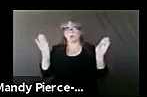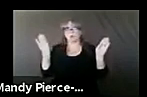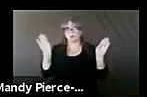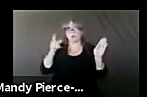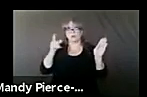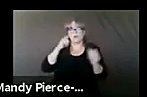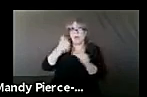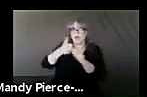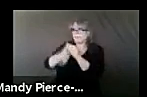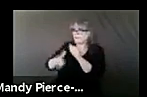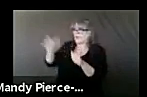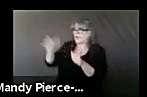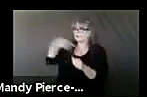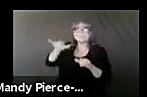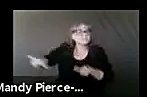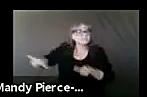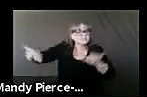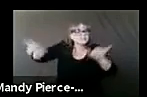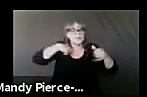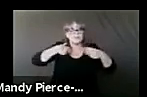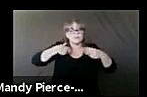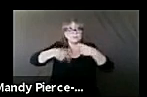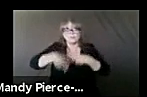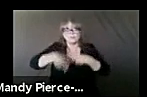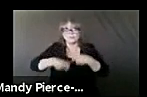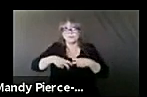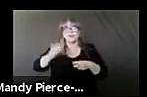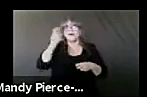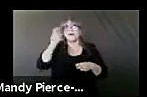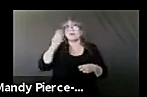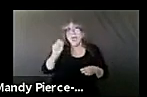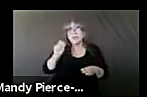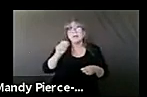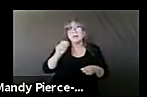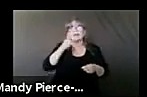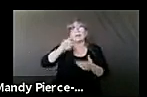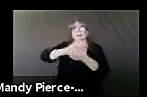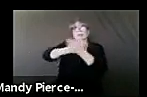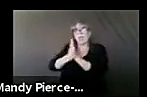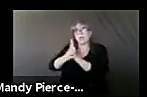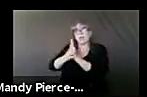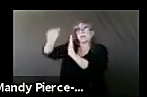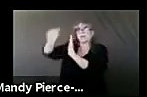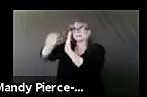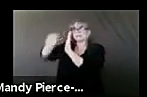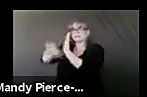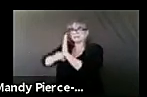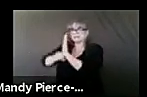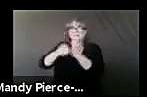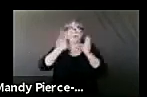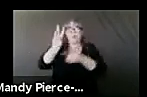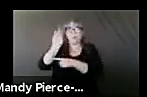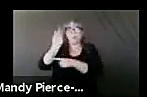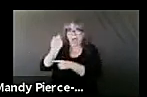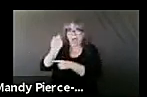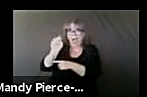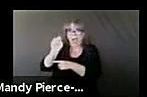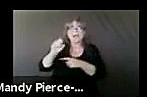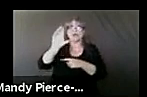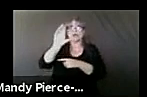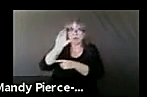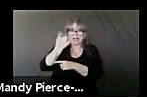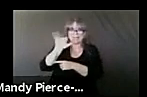institute a statewide activation of the standard of care. Part two of this question is, and since